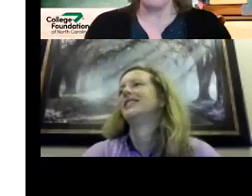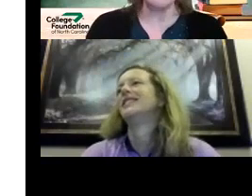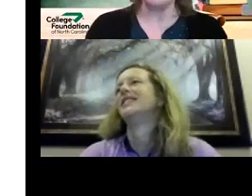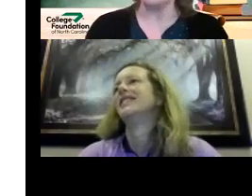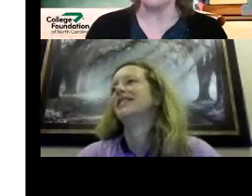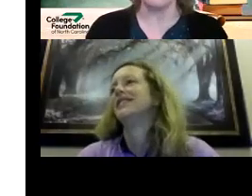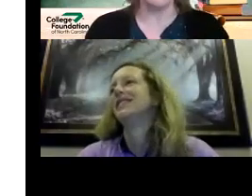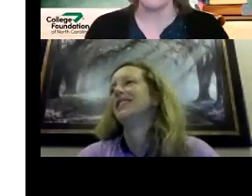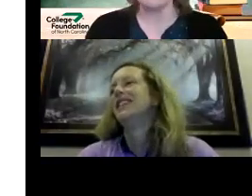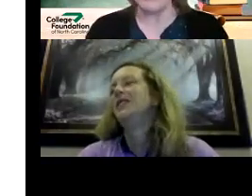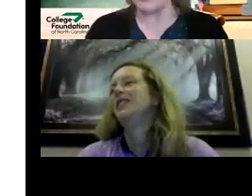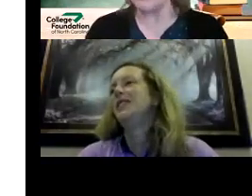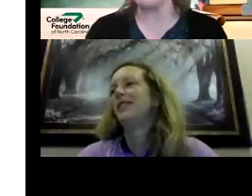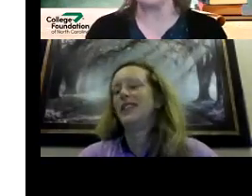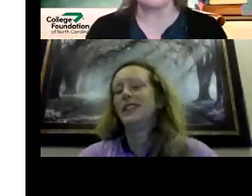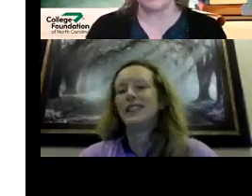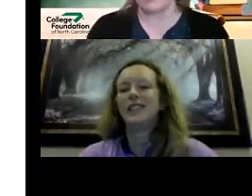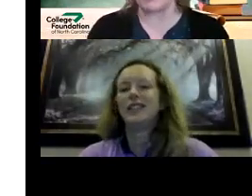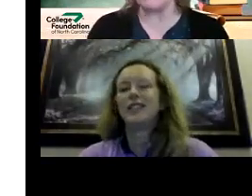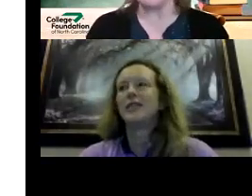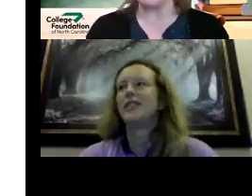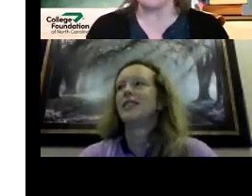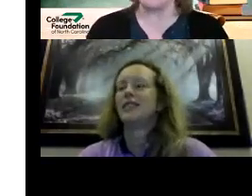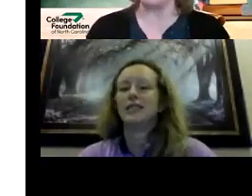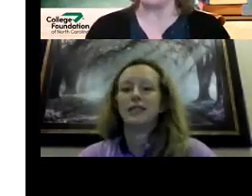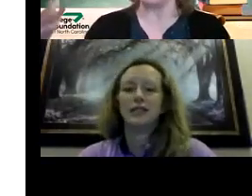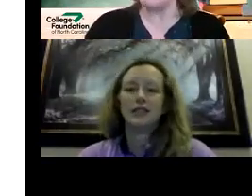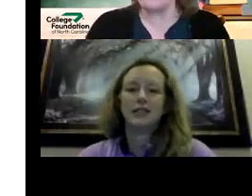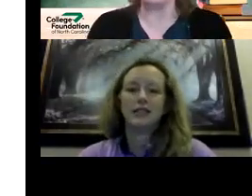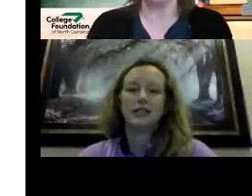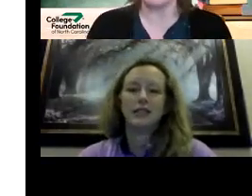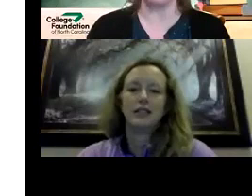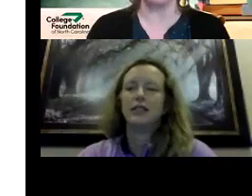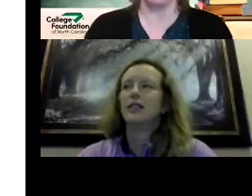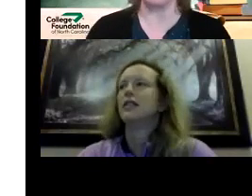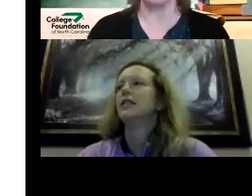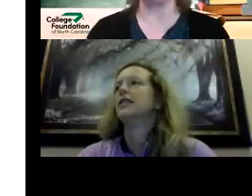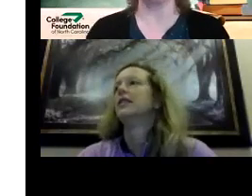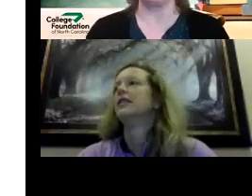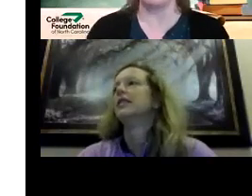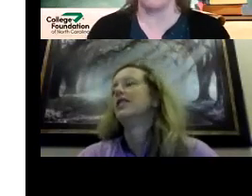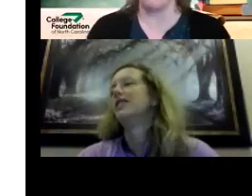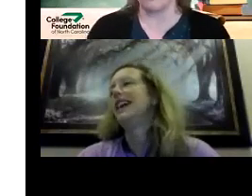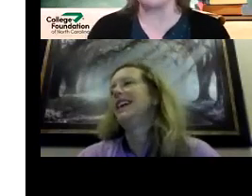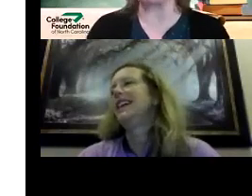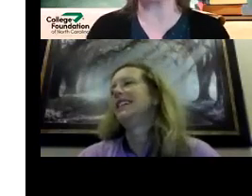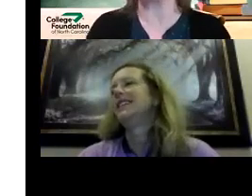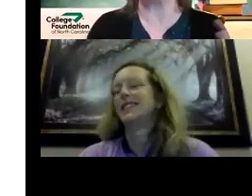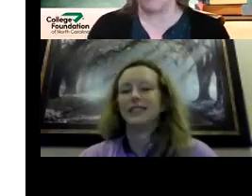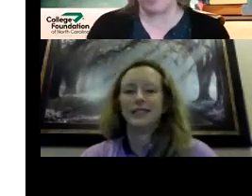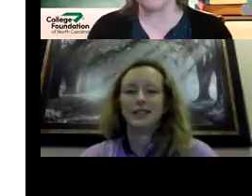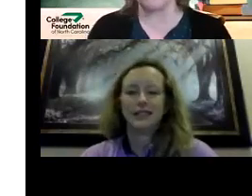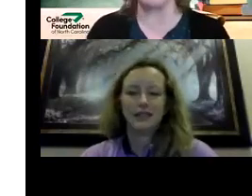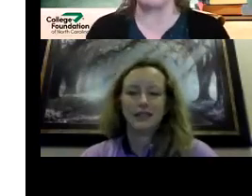a homeless student, unaccompanied youth, things like that, you know, obviously in those kinds of situations, you might be qualified as